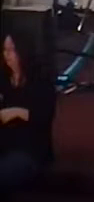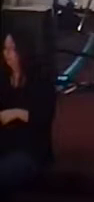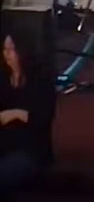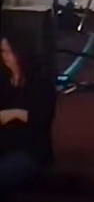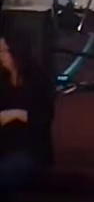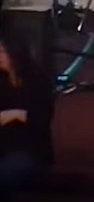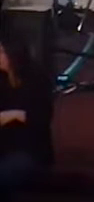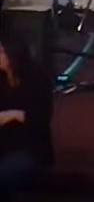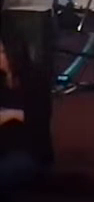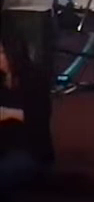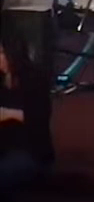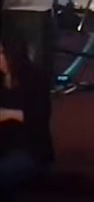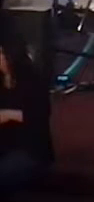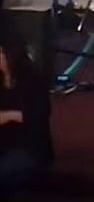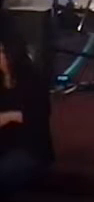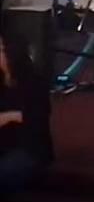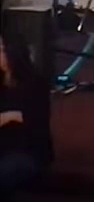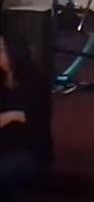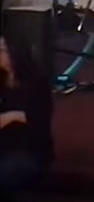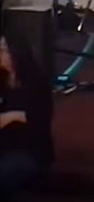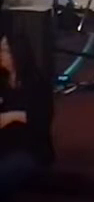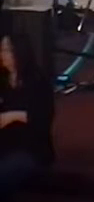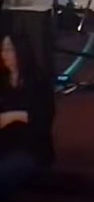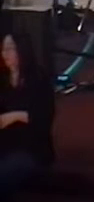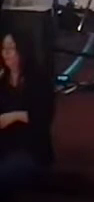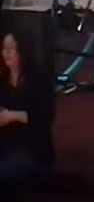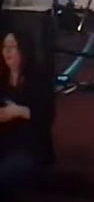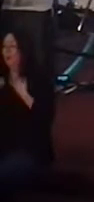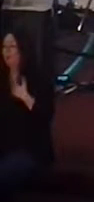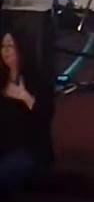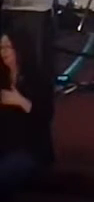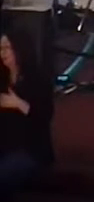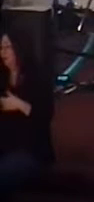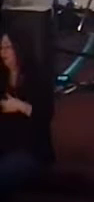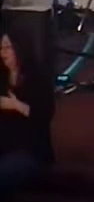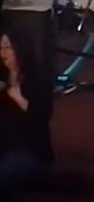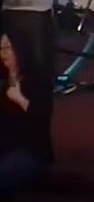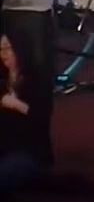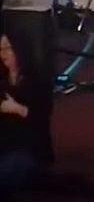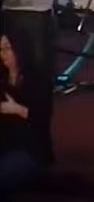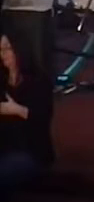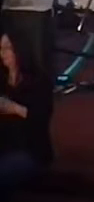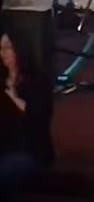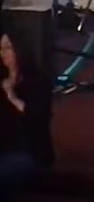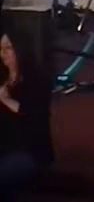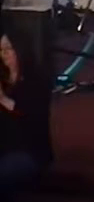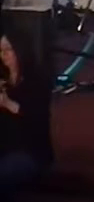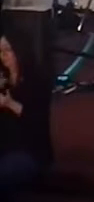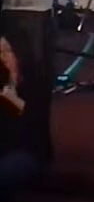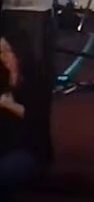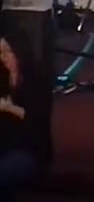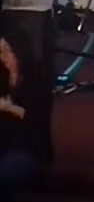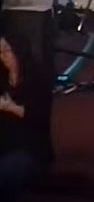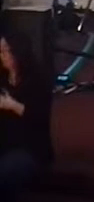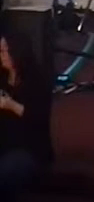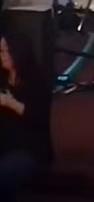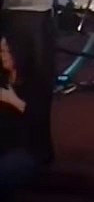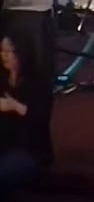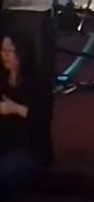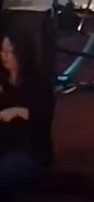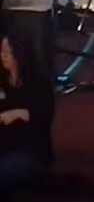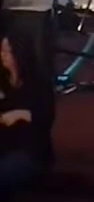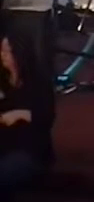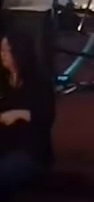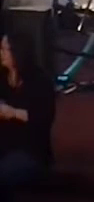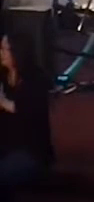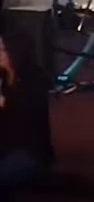thing. She would be so very happy to know that you're having this conversation with me right now. And wherever she is, she would be pleading with